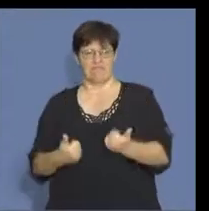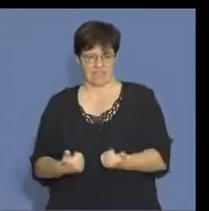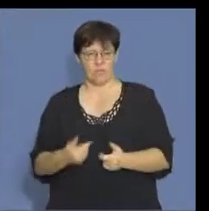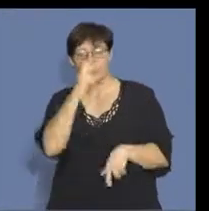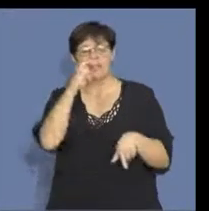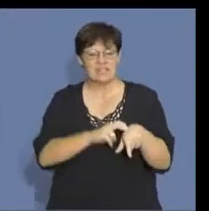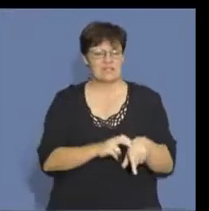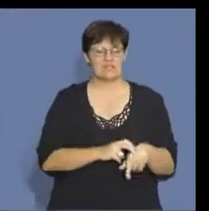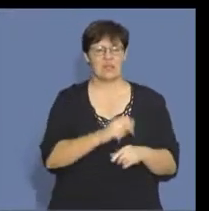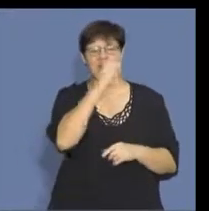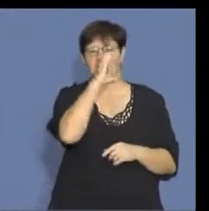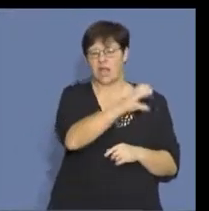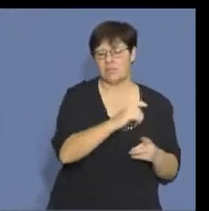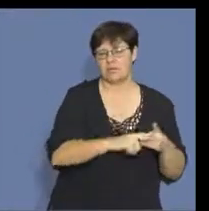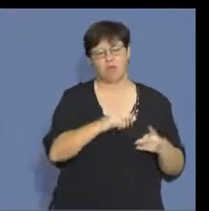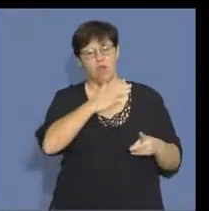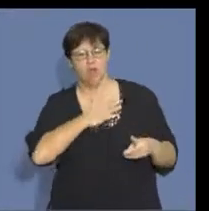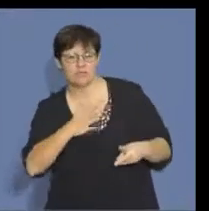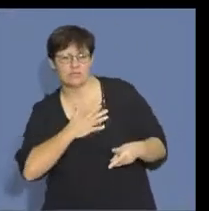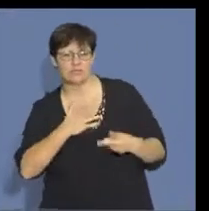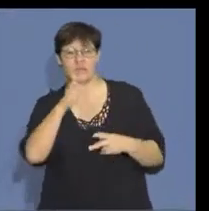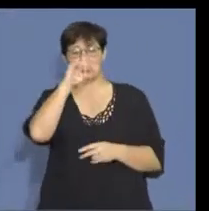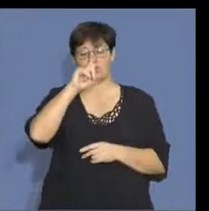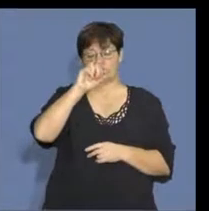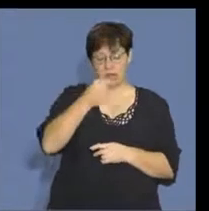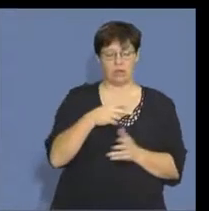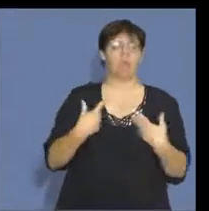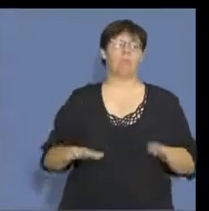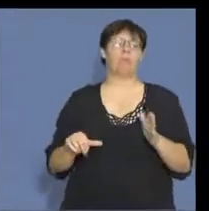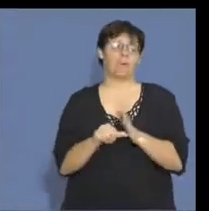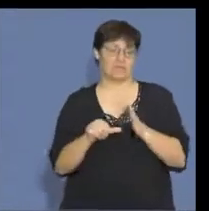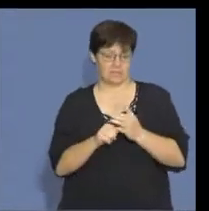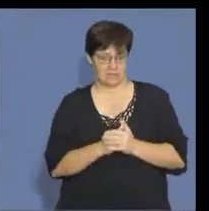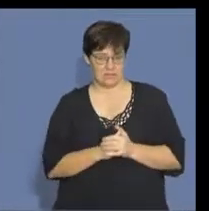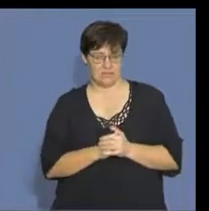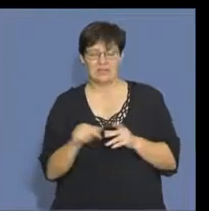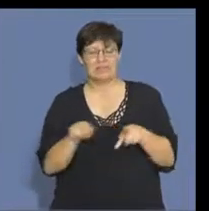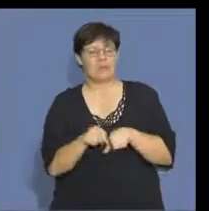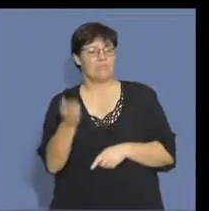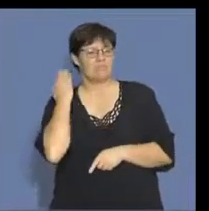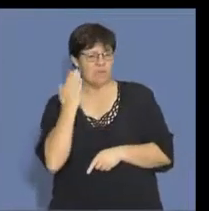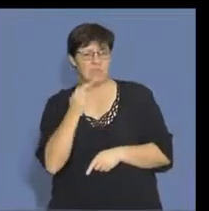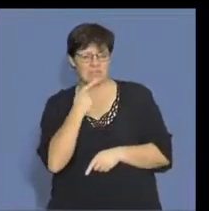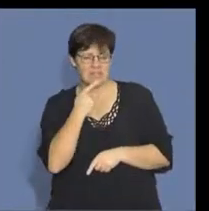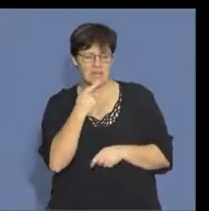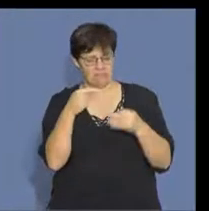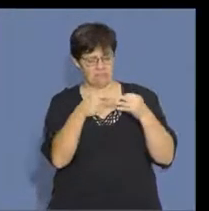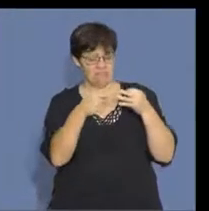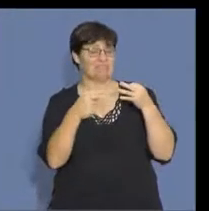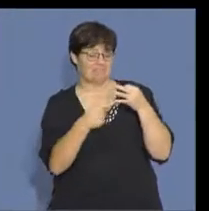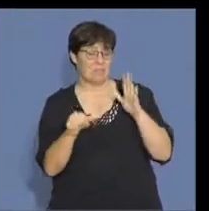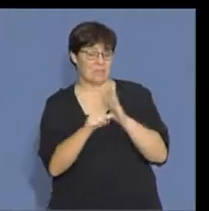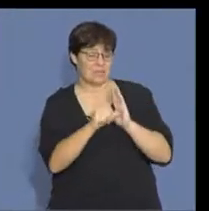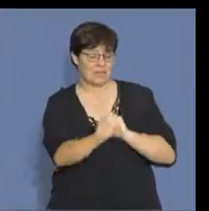Carbon, oxygen, nitrogen are crucial. So the most important of these, as I mentioned, are oxygen, carbon, and